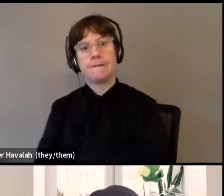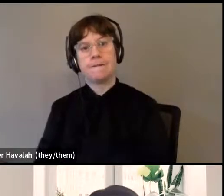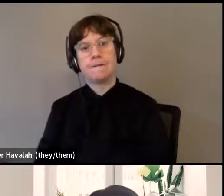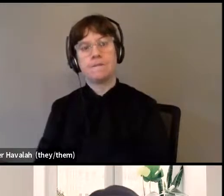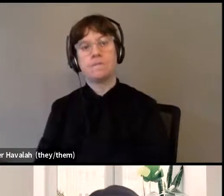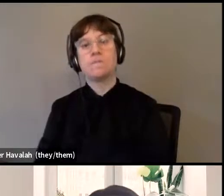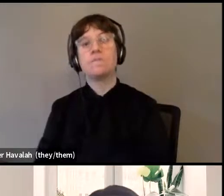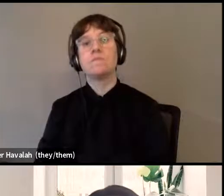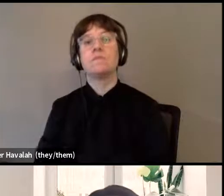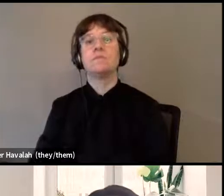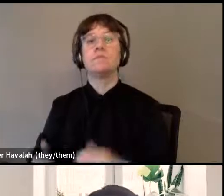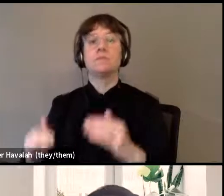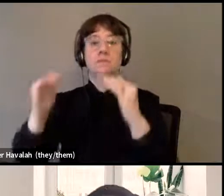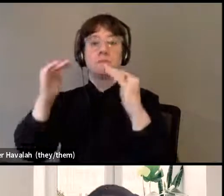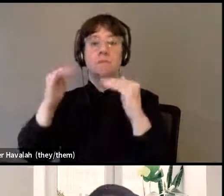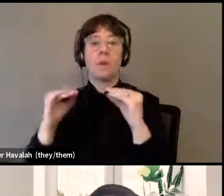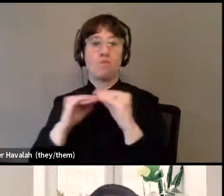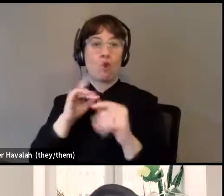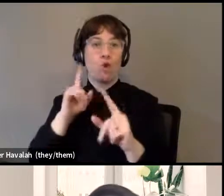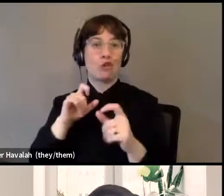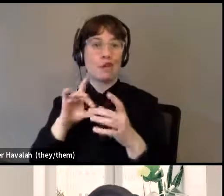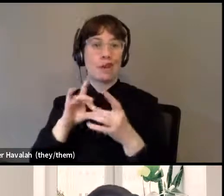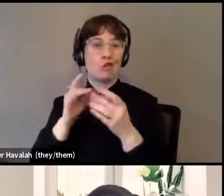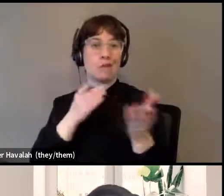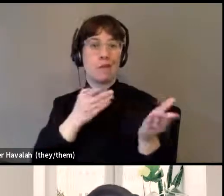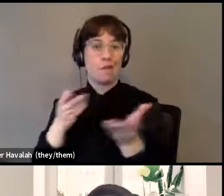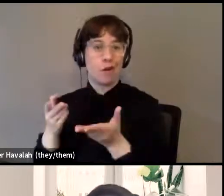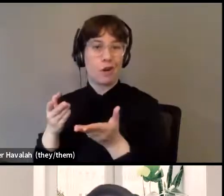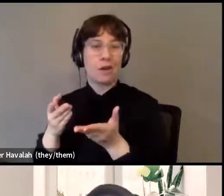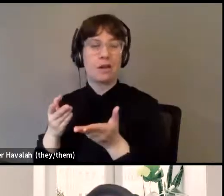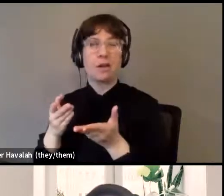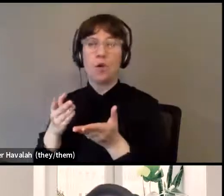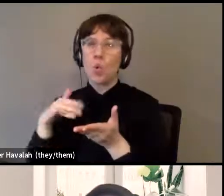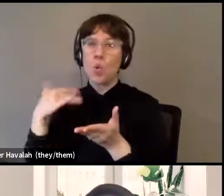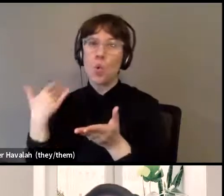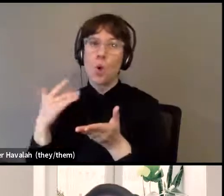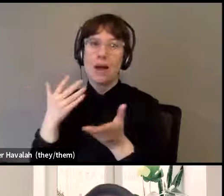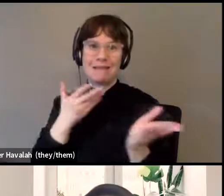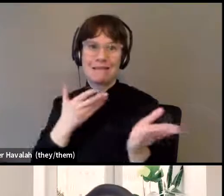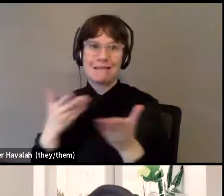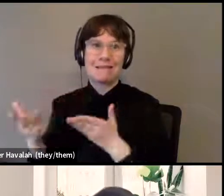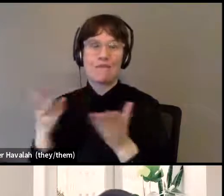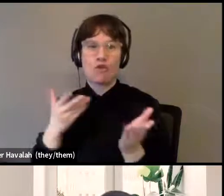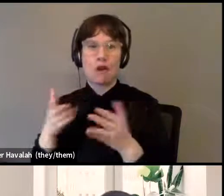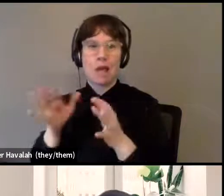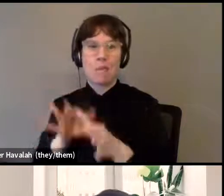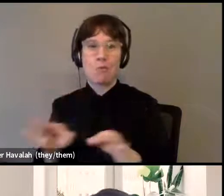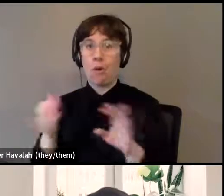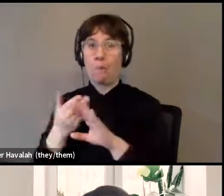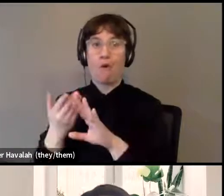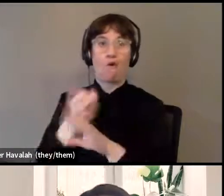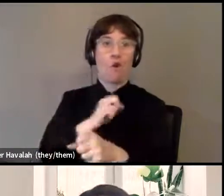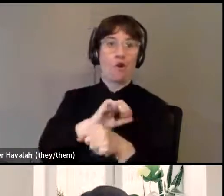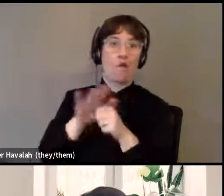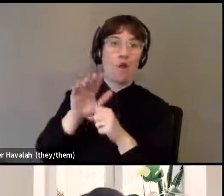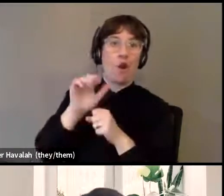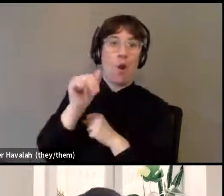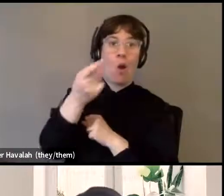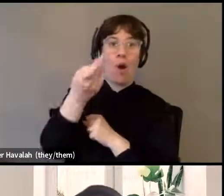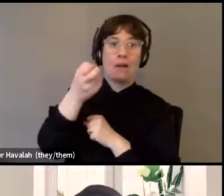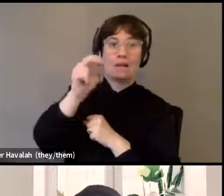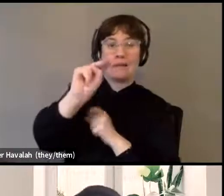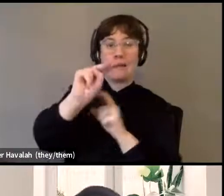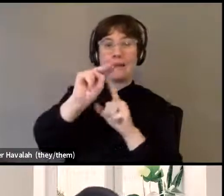And then another question regarding delivery: was delivery so important even before COVID because fewer folks have cars in Austin compared